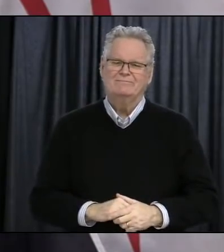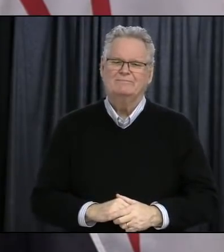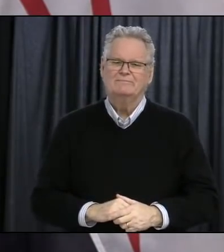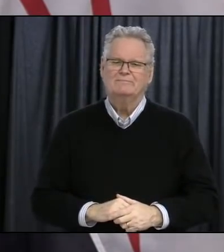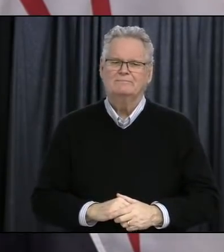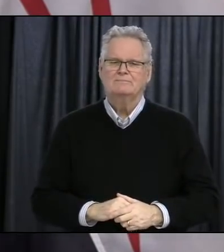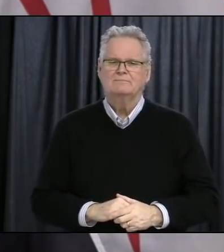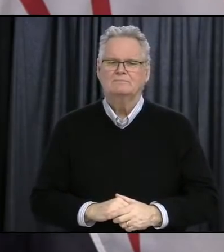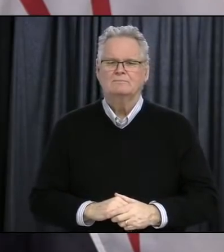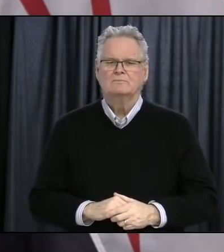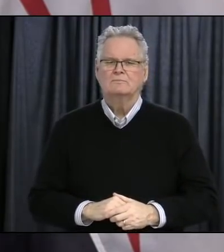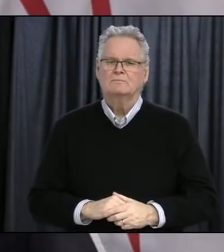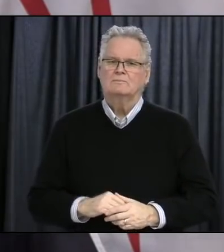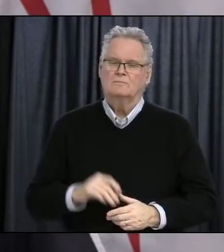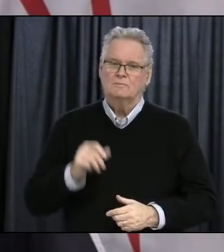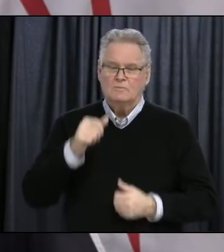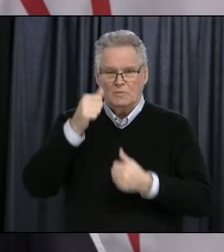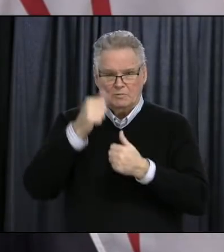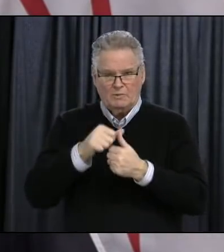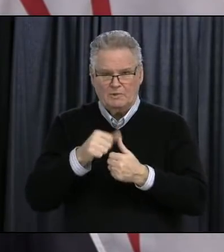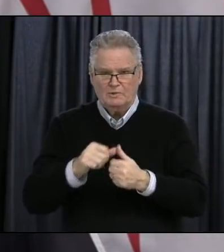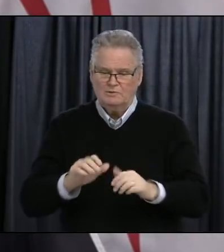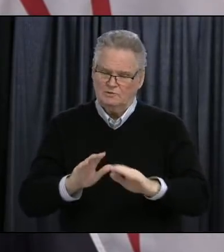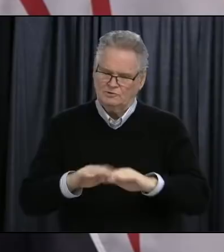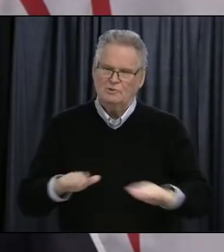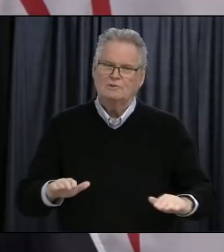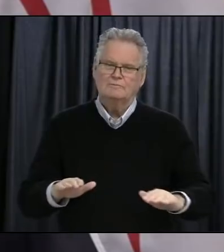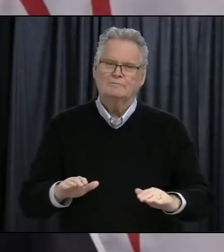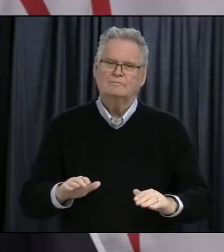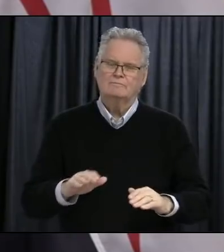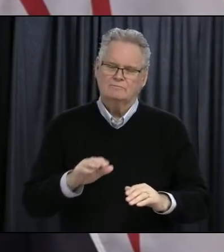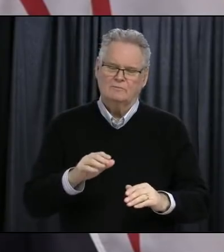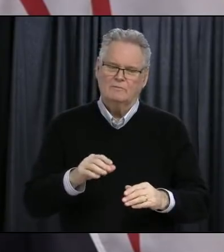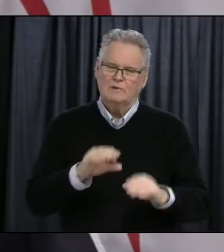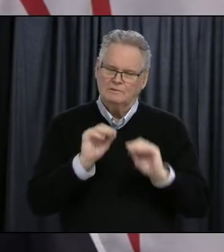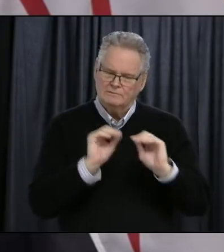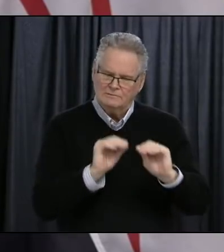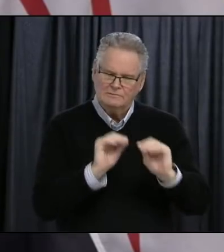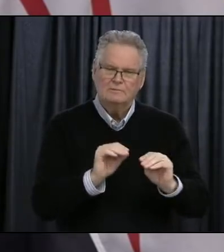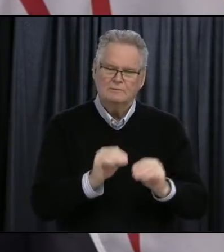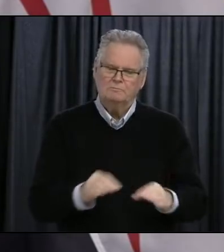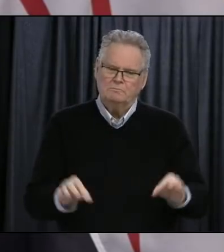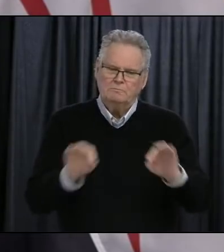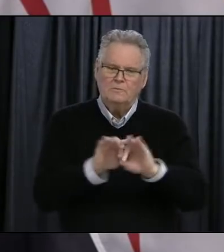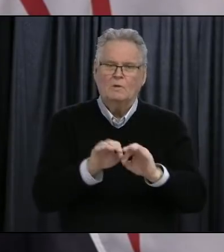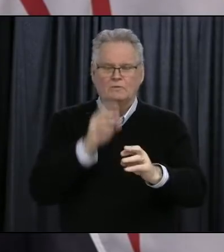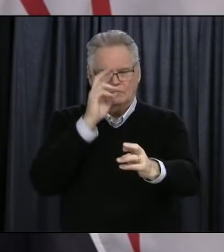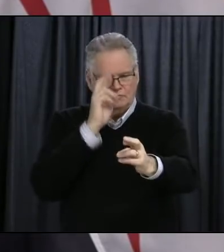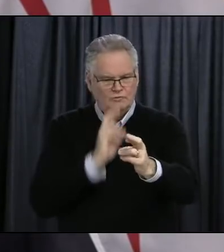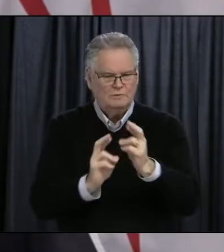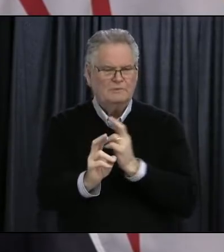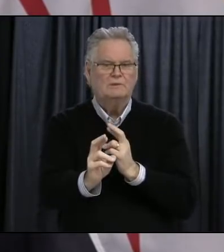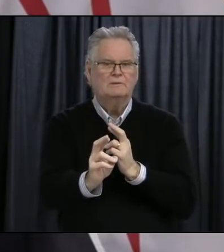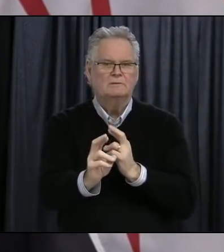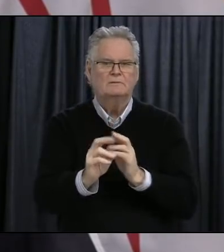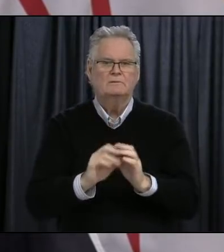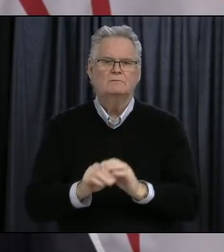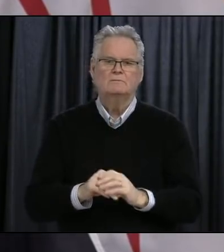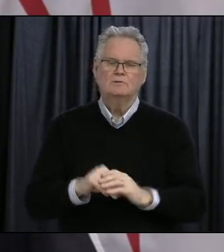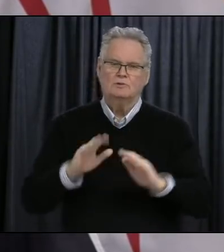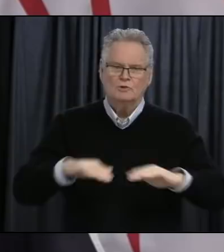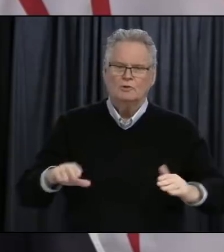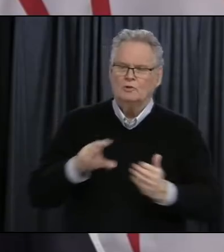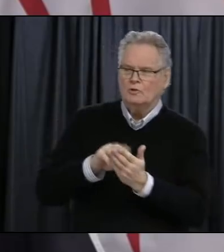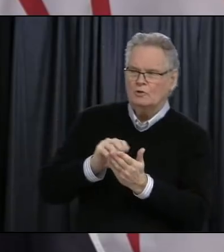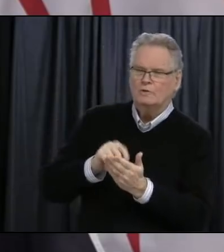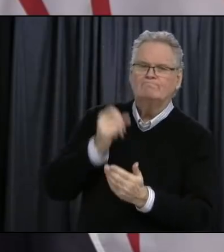as you would like to be treated. Children learn what they live, so please remember that the lesson your child learns in this pandemic will have a lasting